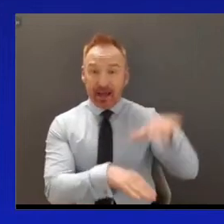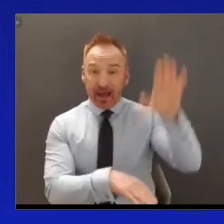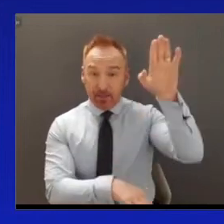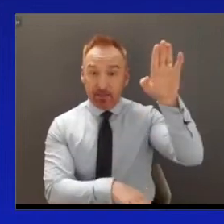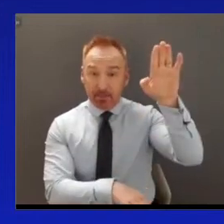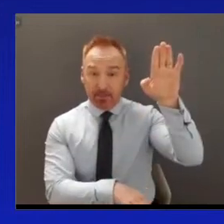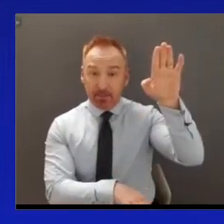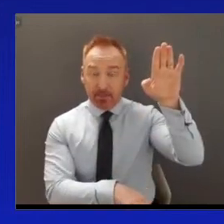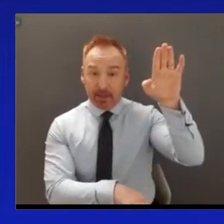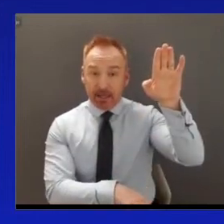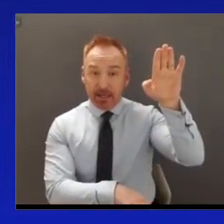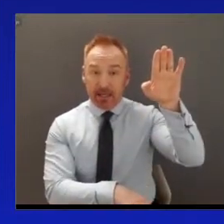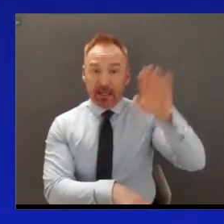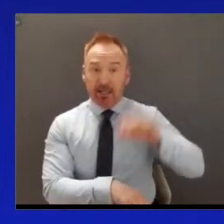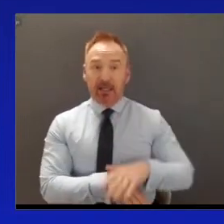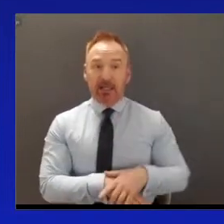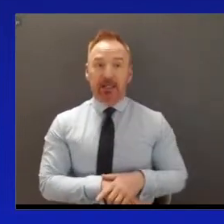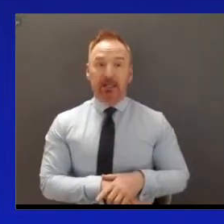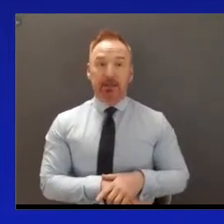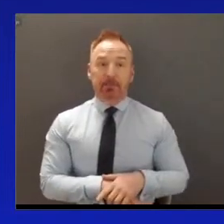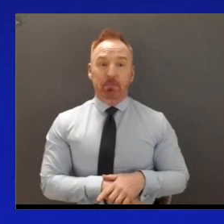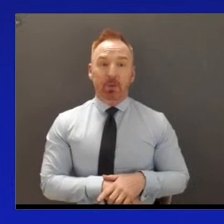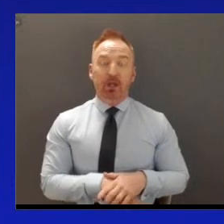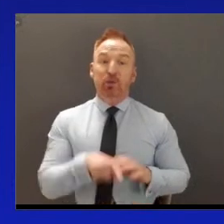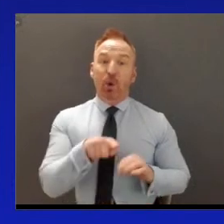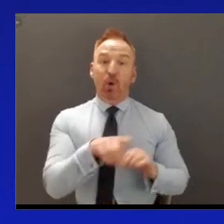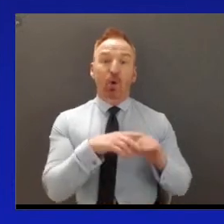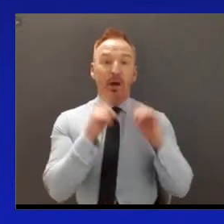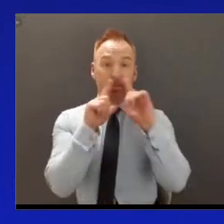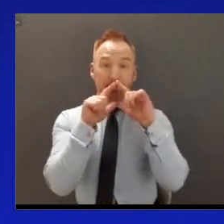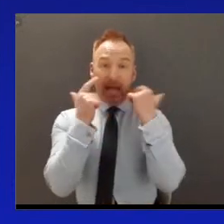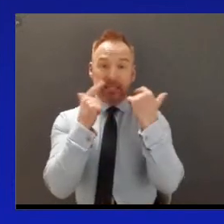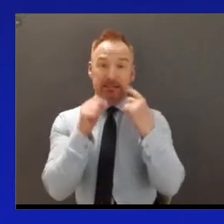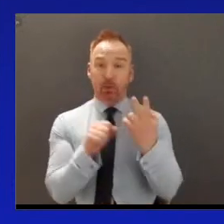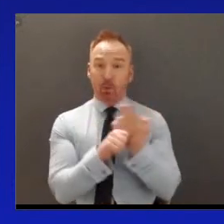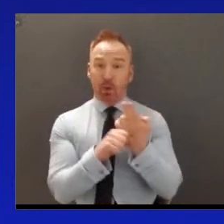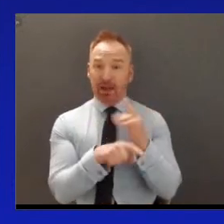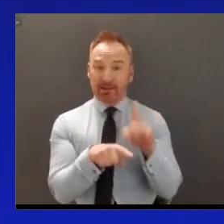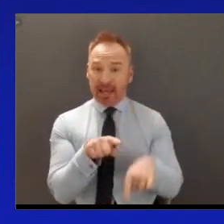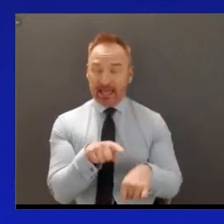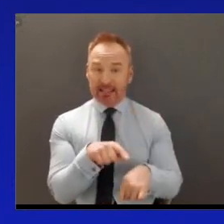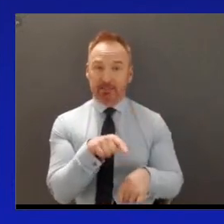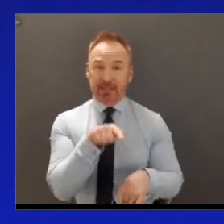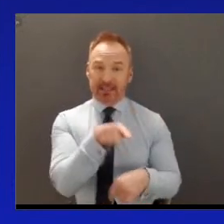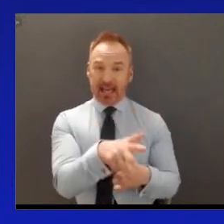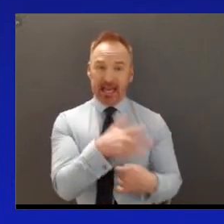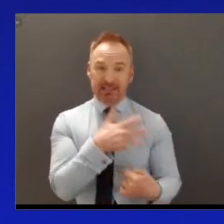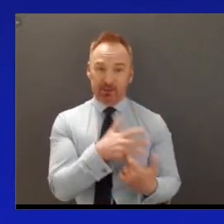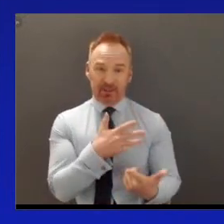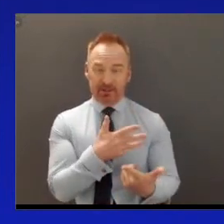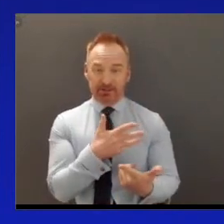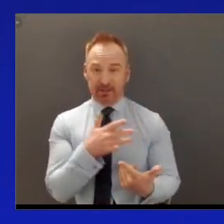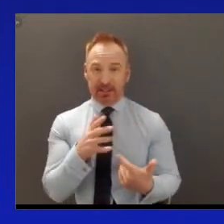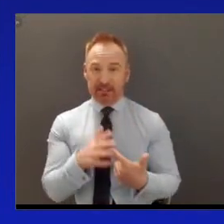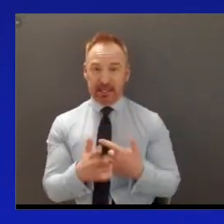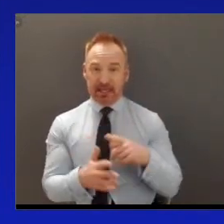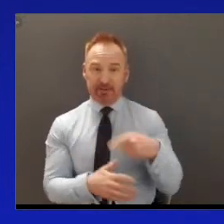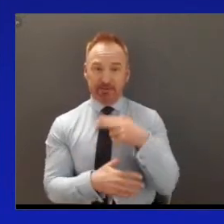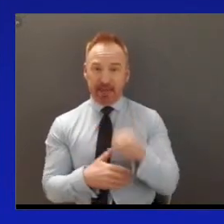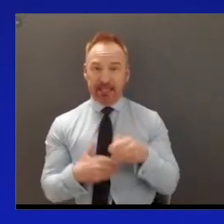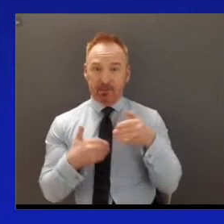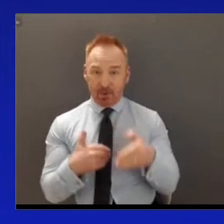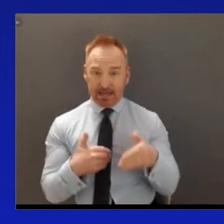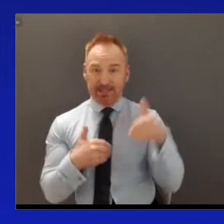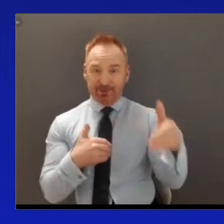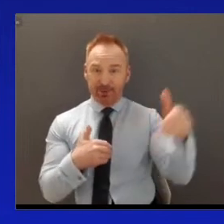that procurement about not having to being able to wear a mask doesn't fall in the criterion of the phases. And I stand to be corrected by